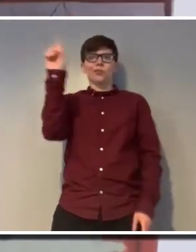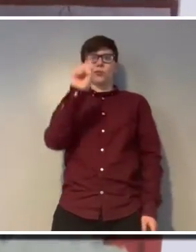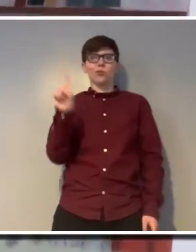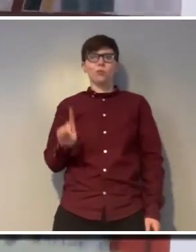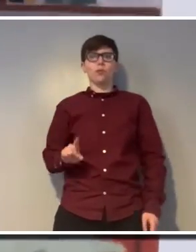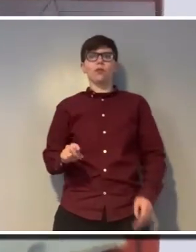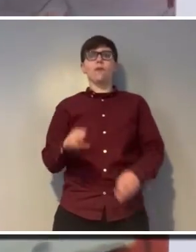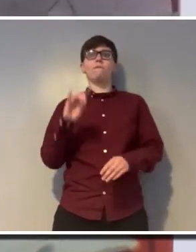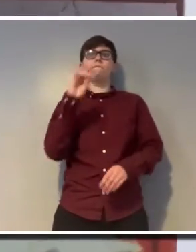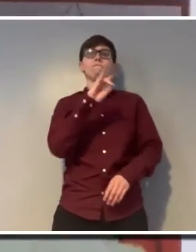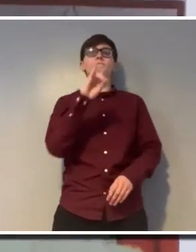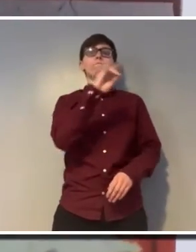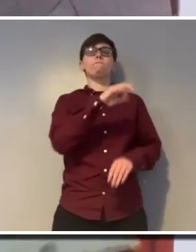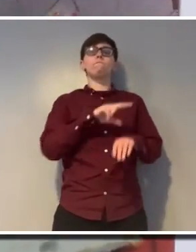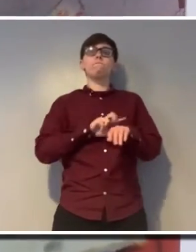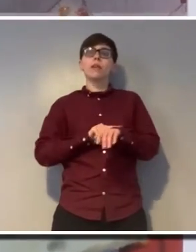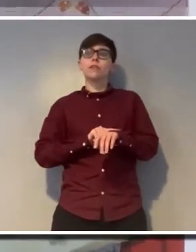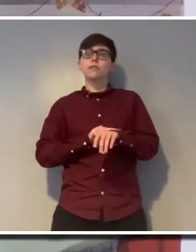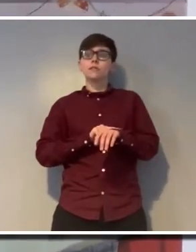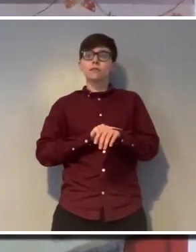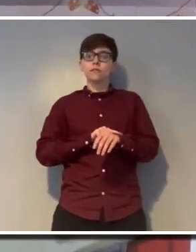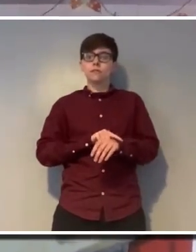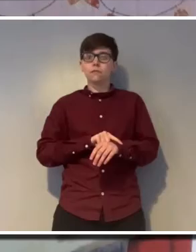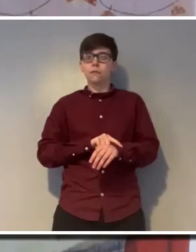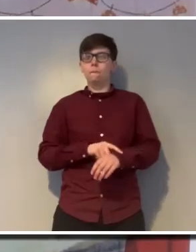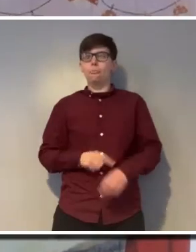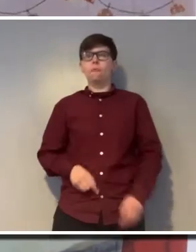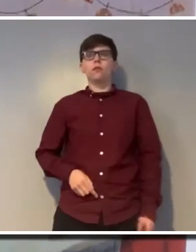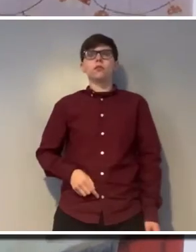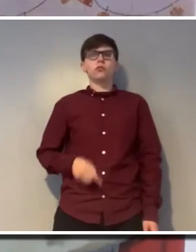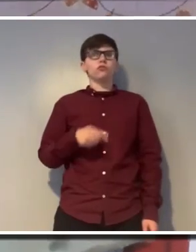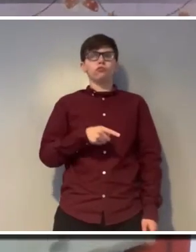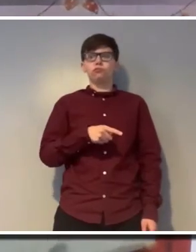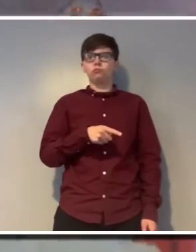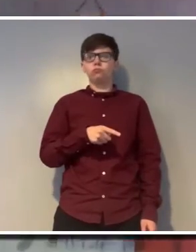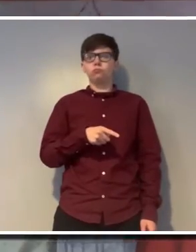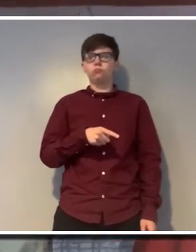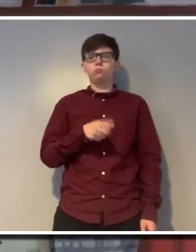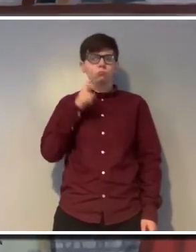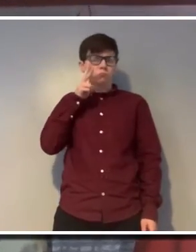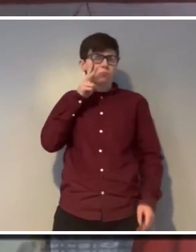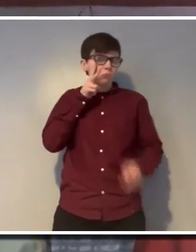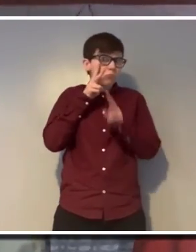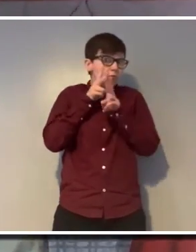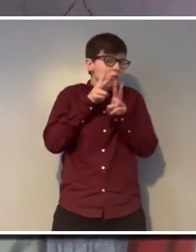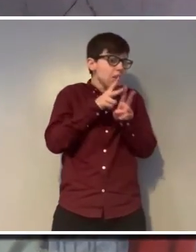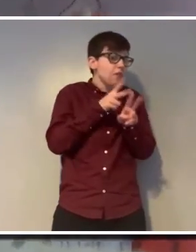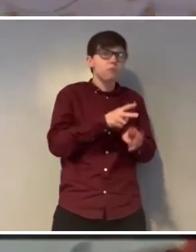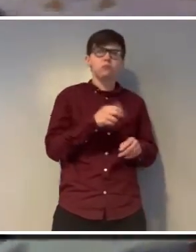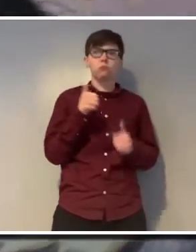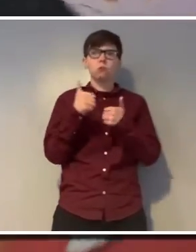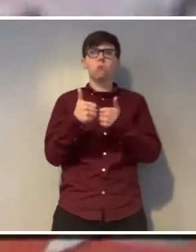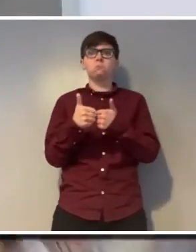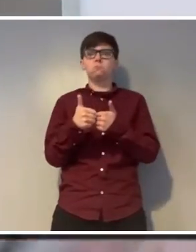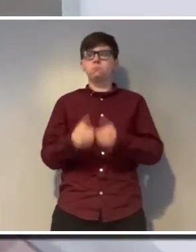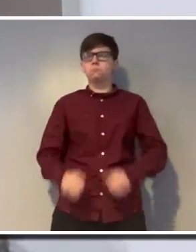I'd be his cosmic super vet. She's really looking after him well, isn't she?